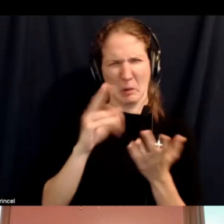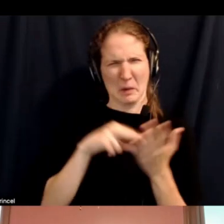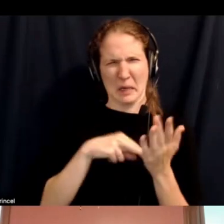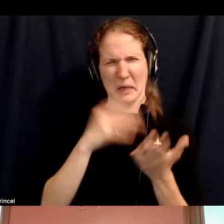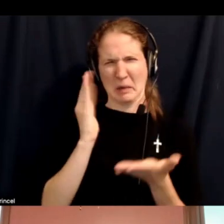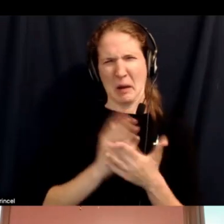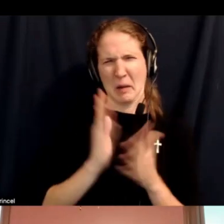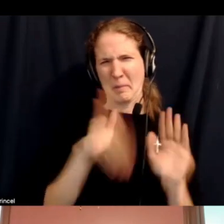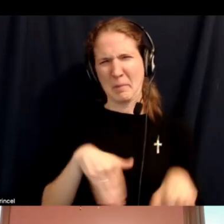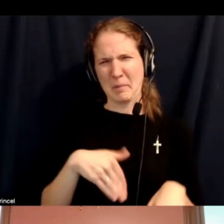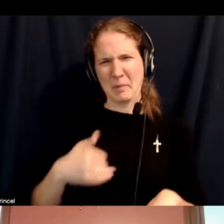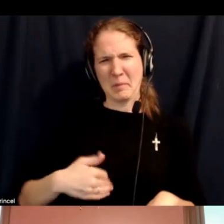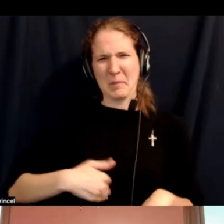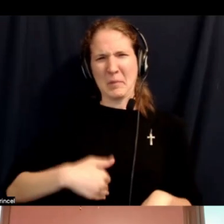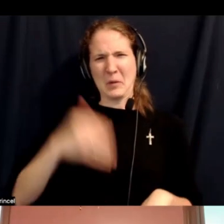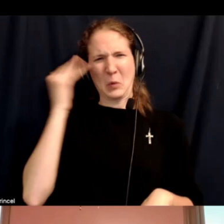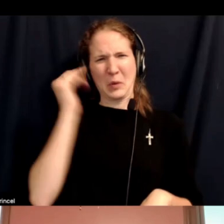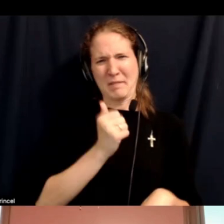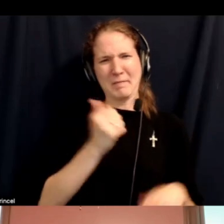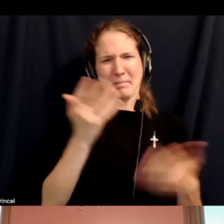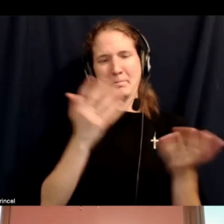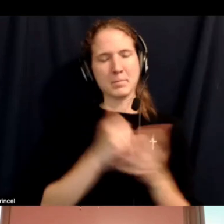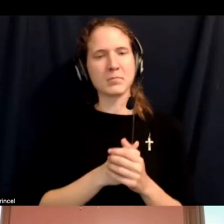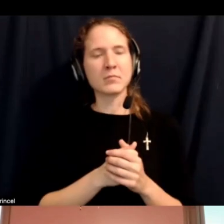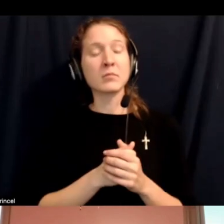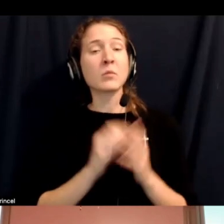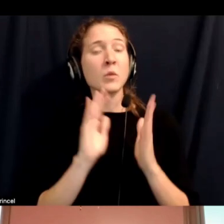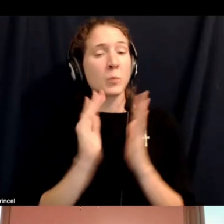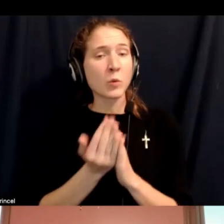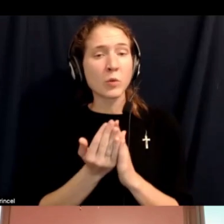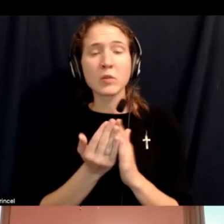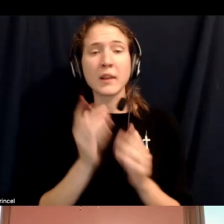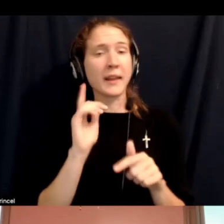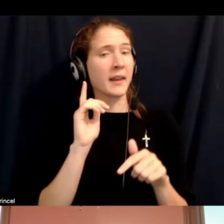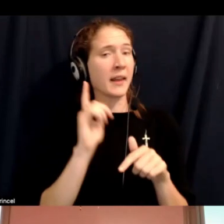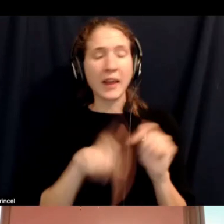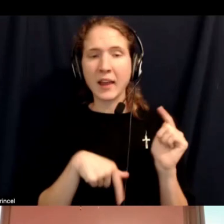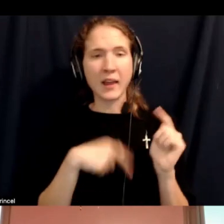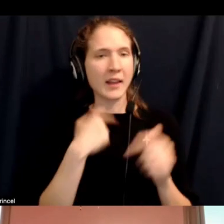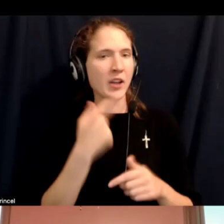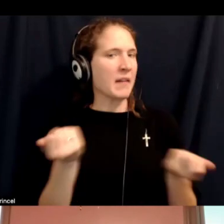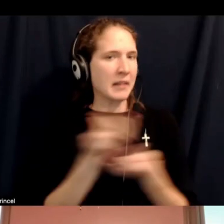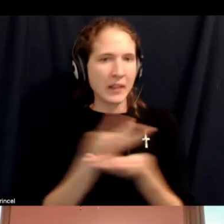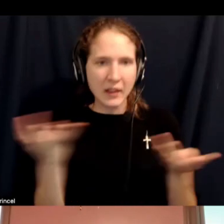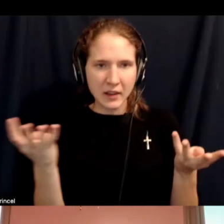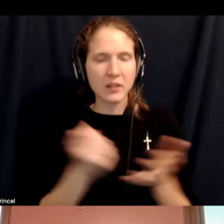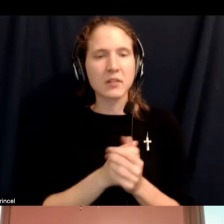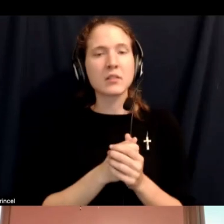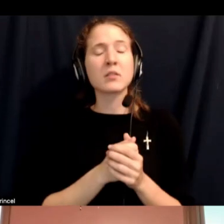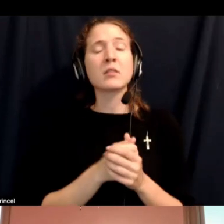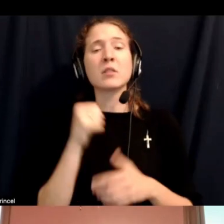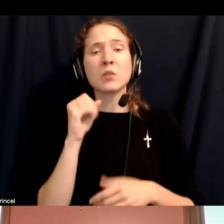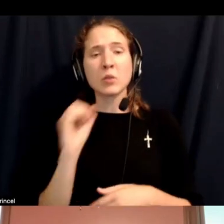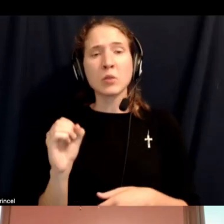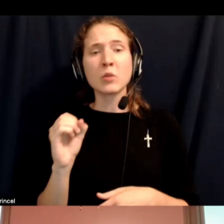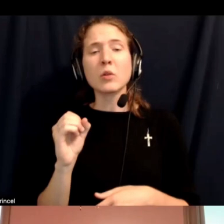stop. So books can't tell you everything. It turns out. But so the